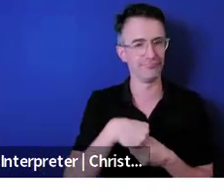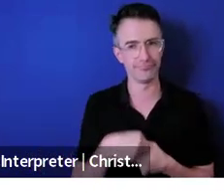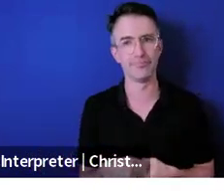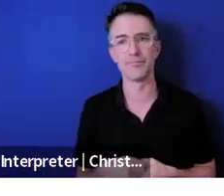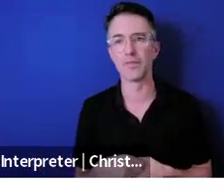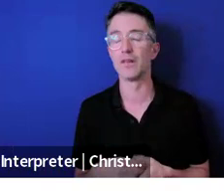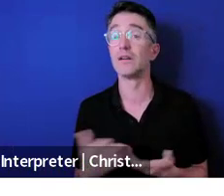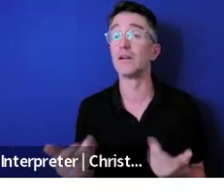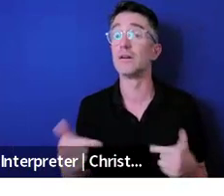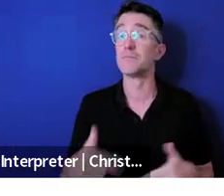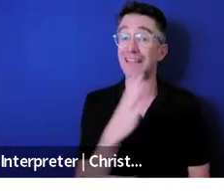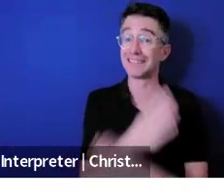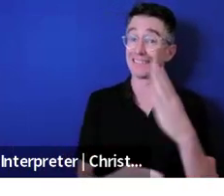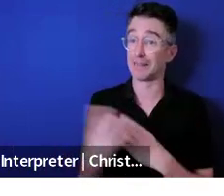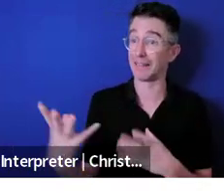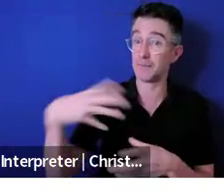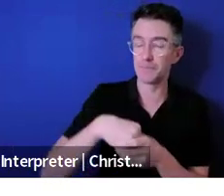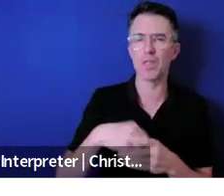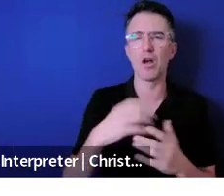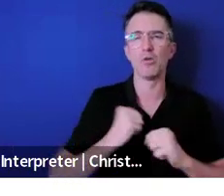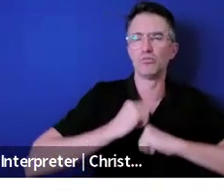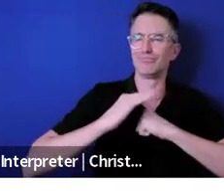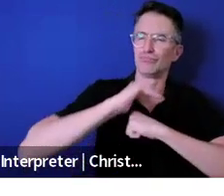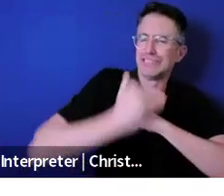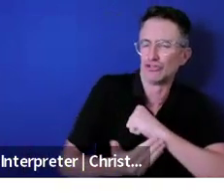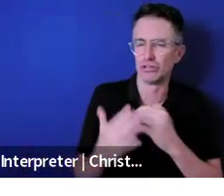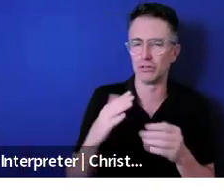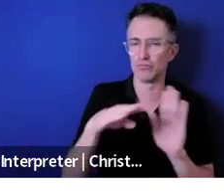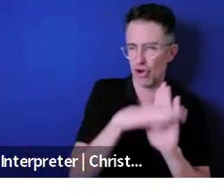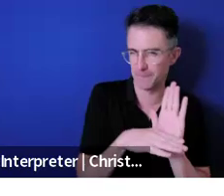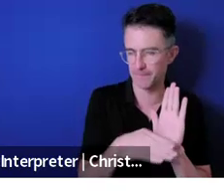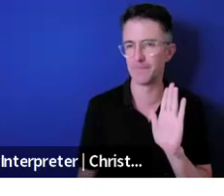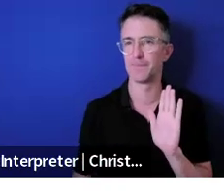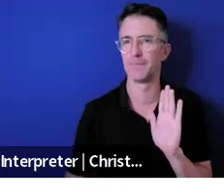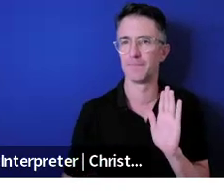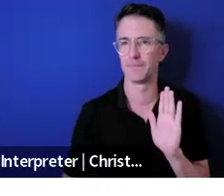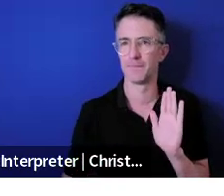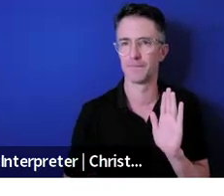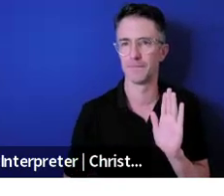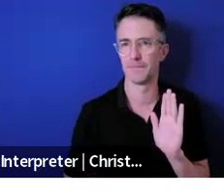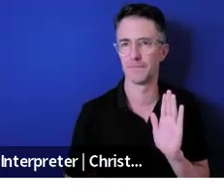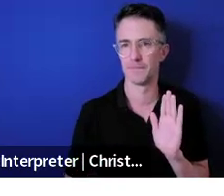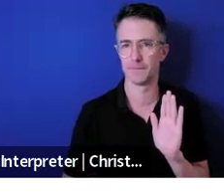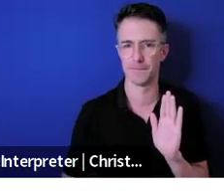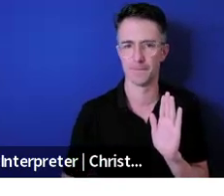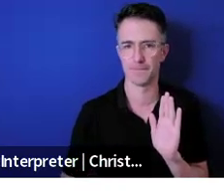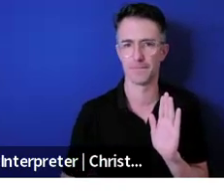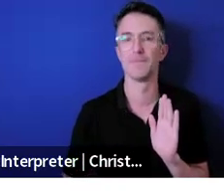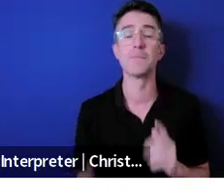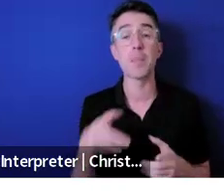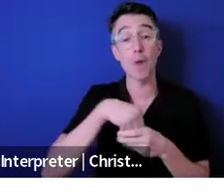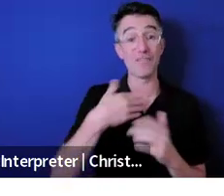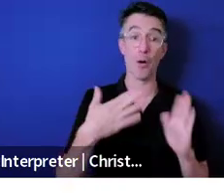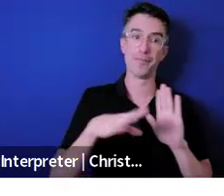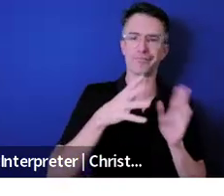protection that is coming as a part of advertising and launching the joint guidance